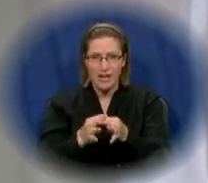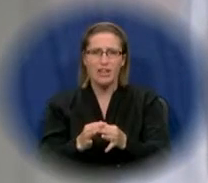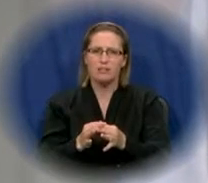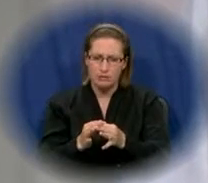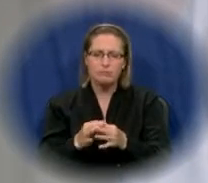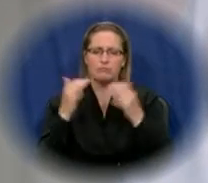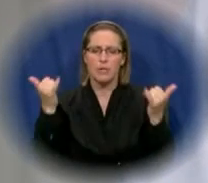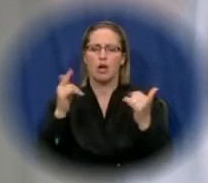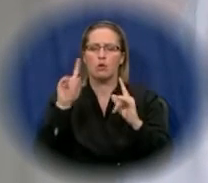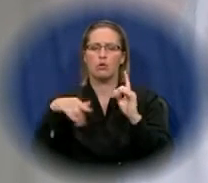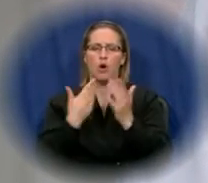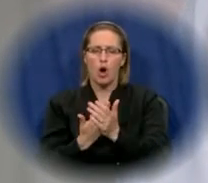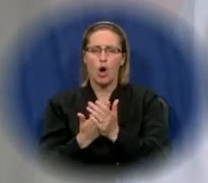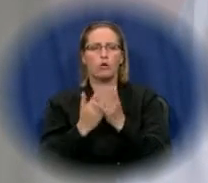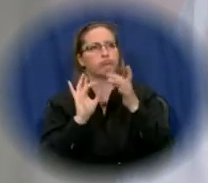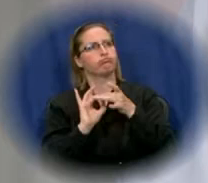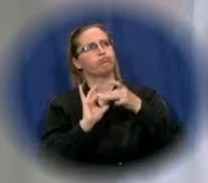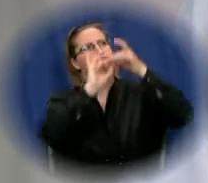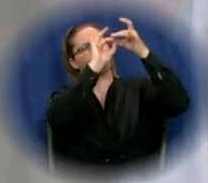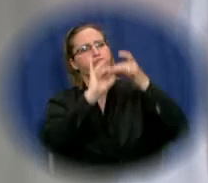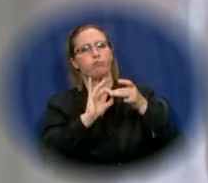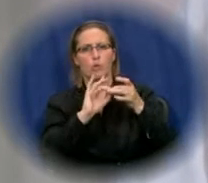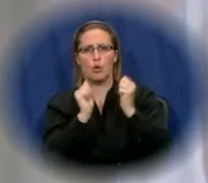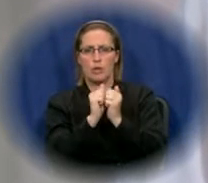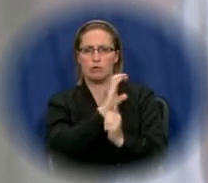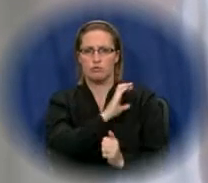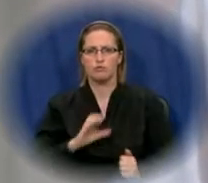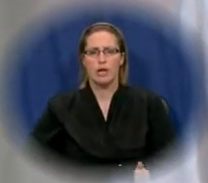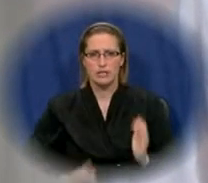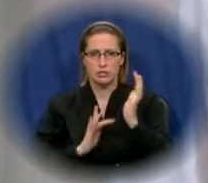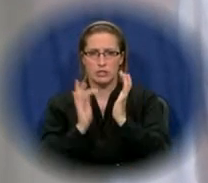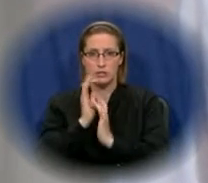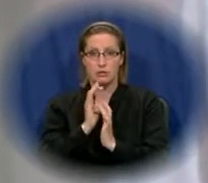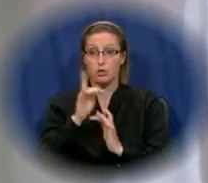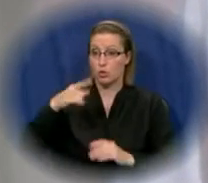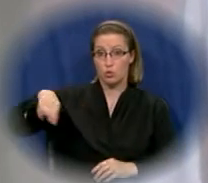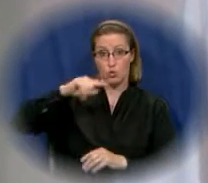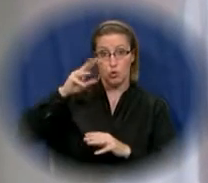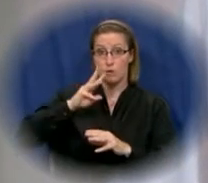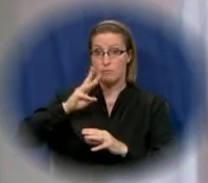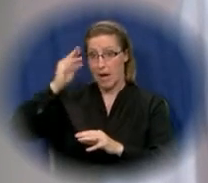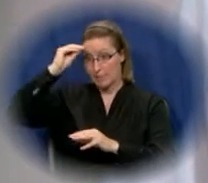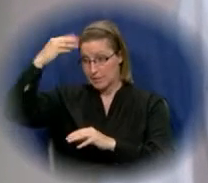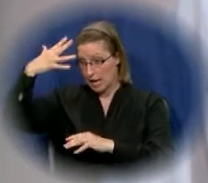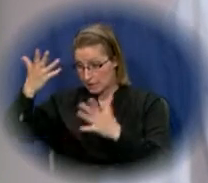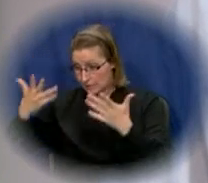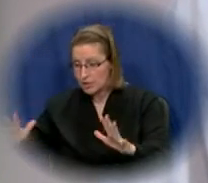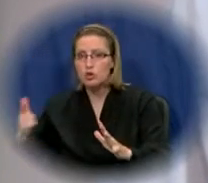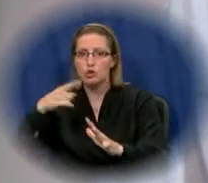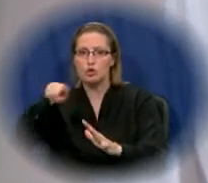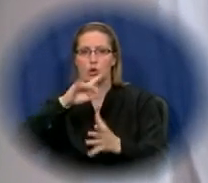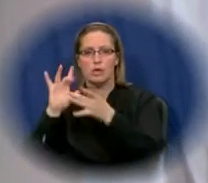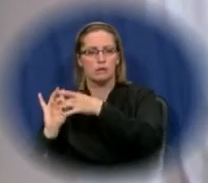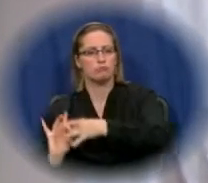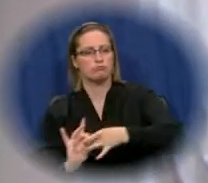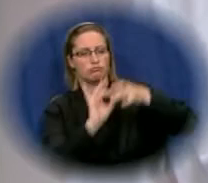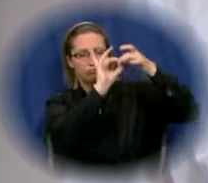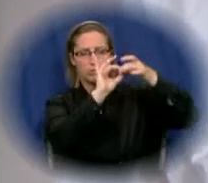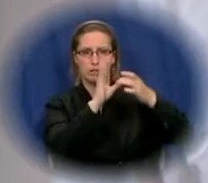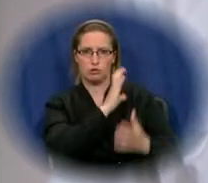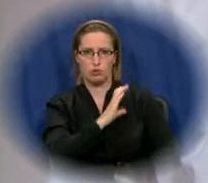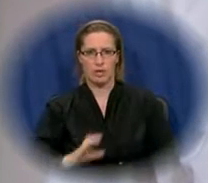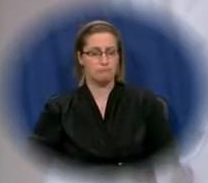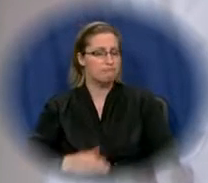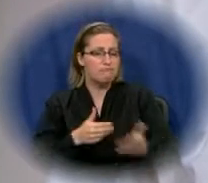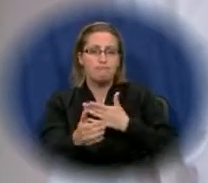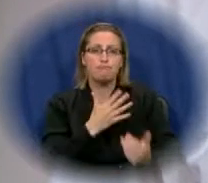God in Christ Jesus. For all of you who were baptized into Christ have clothed yourselves with Christ. There is neither